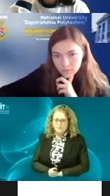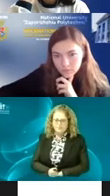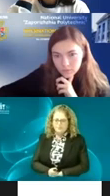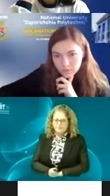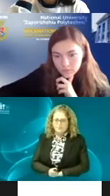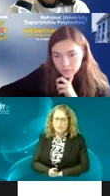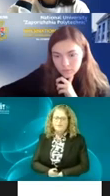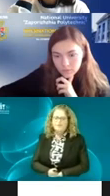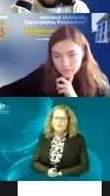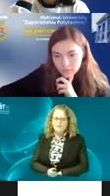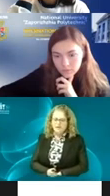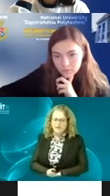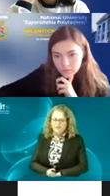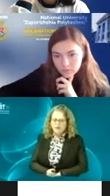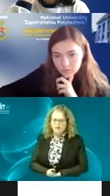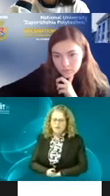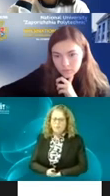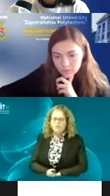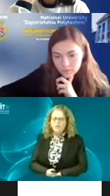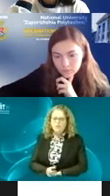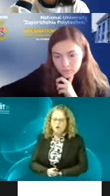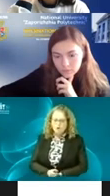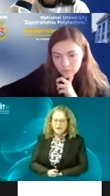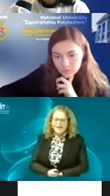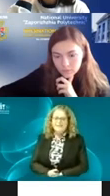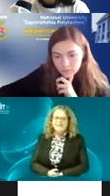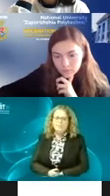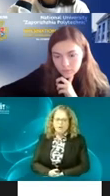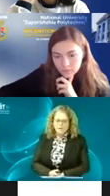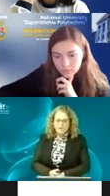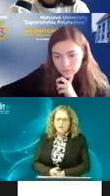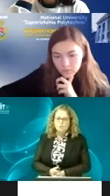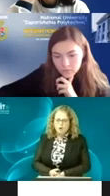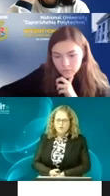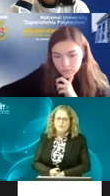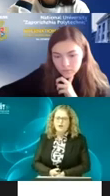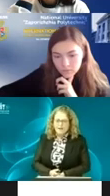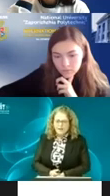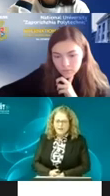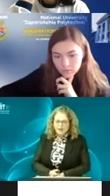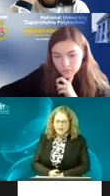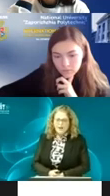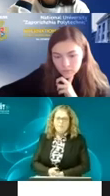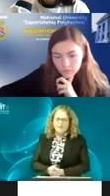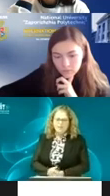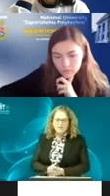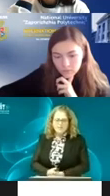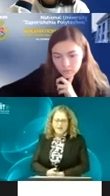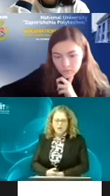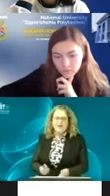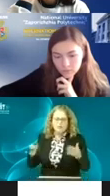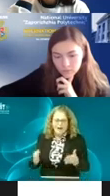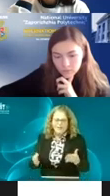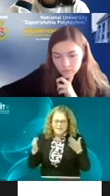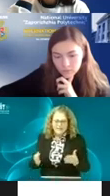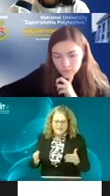our service. What have we seen here? What we saw is that a person spoke freely, made a reservation